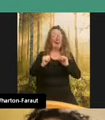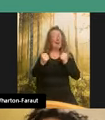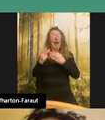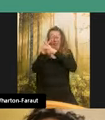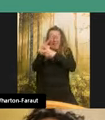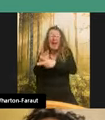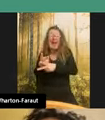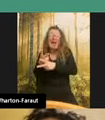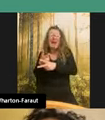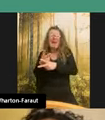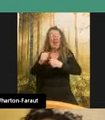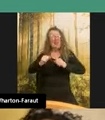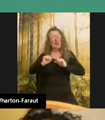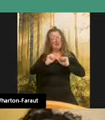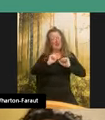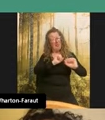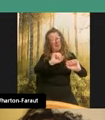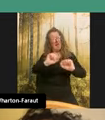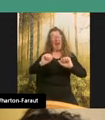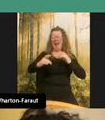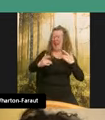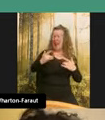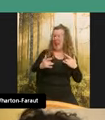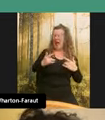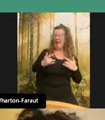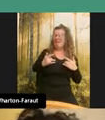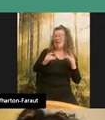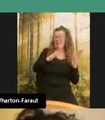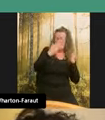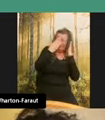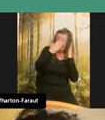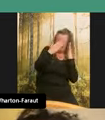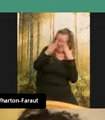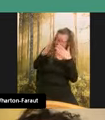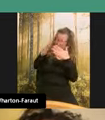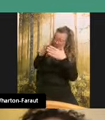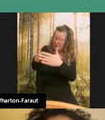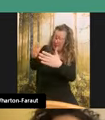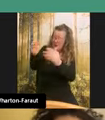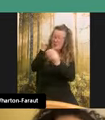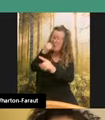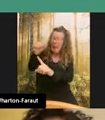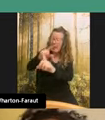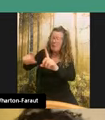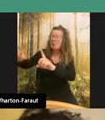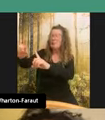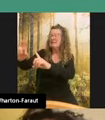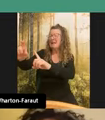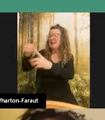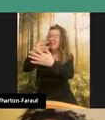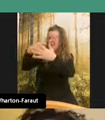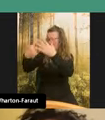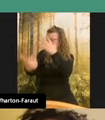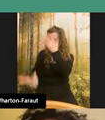their energies towards black communities in specific, very generative ways. And they're all these people are listed, and